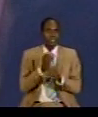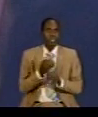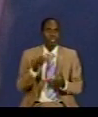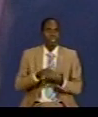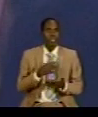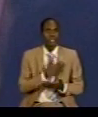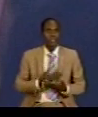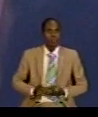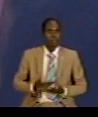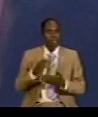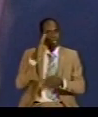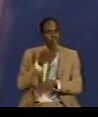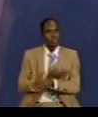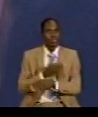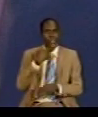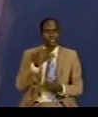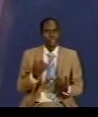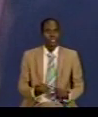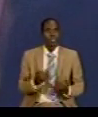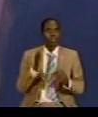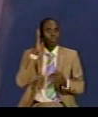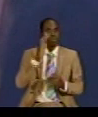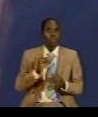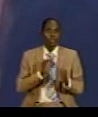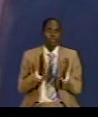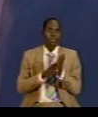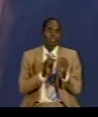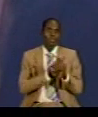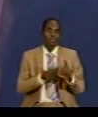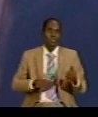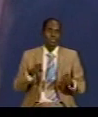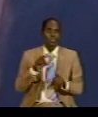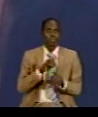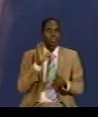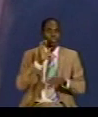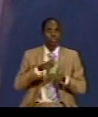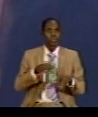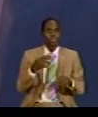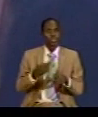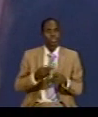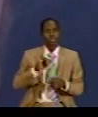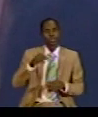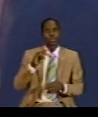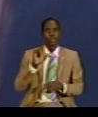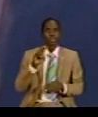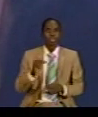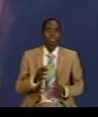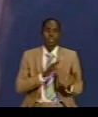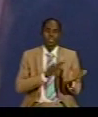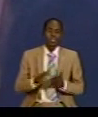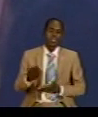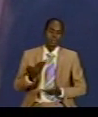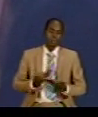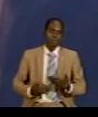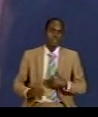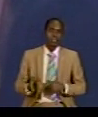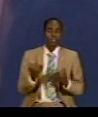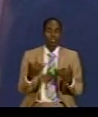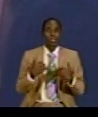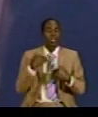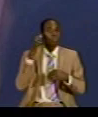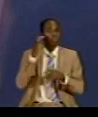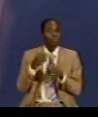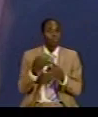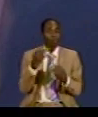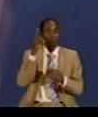and left bearing. You have just listened to the Bible reading, and we need to take whatever we have learned to the Lord